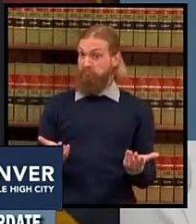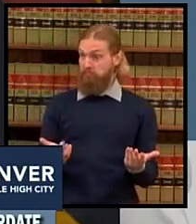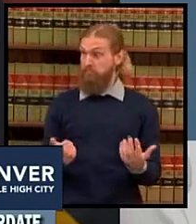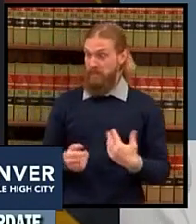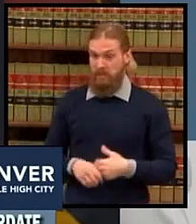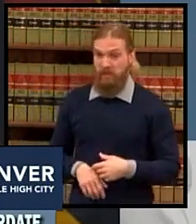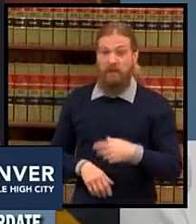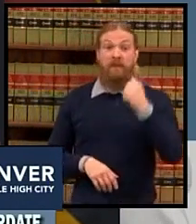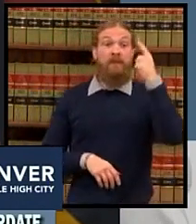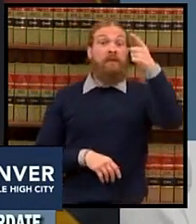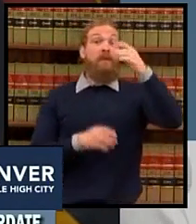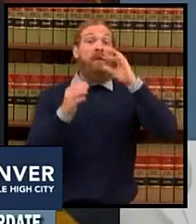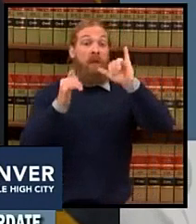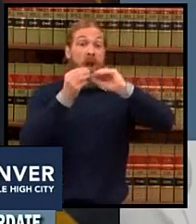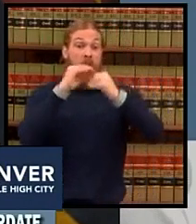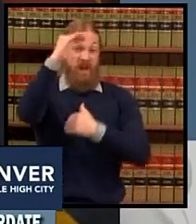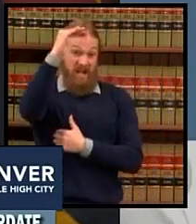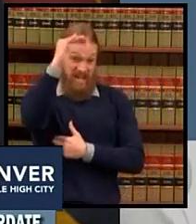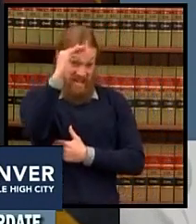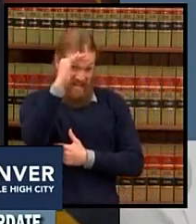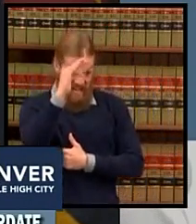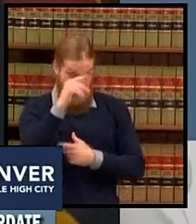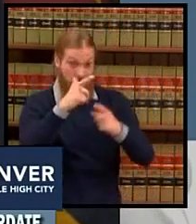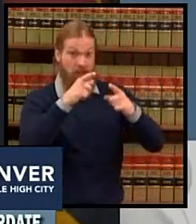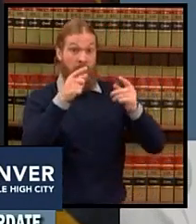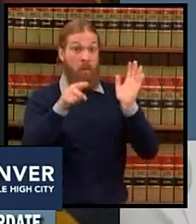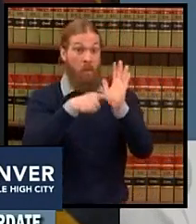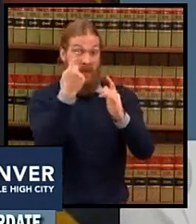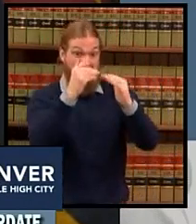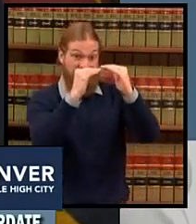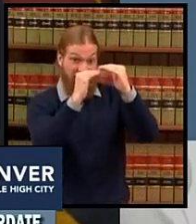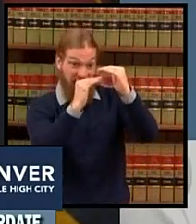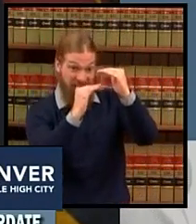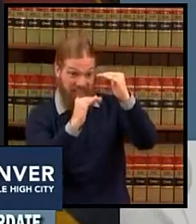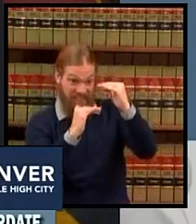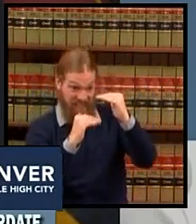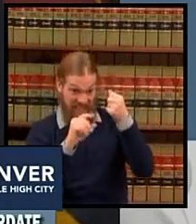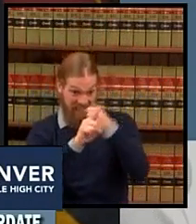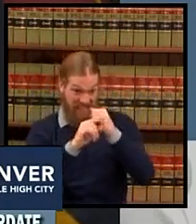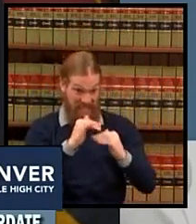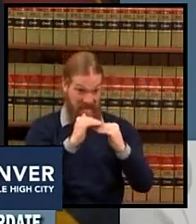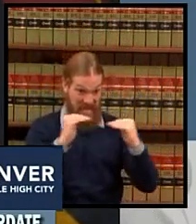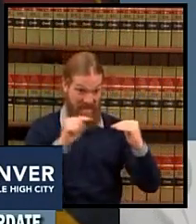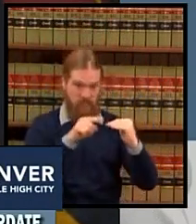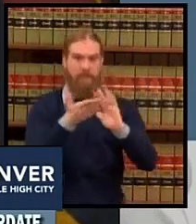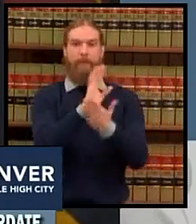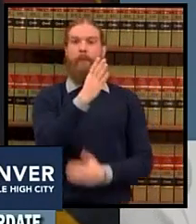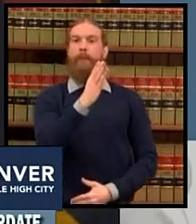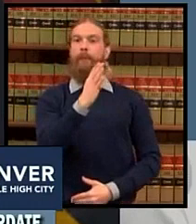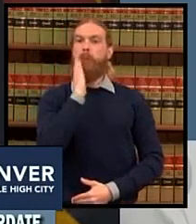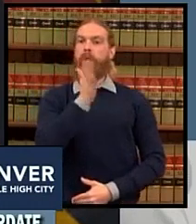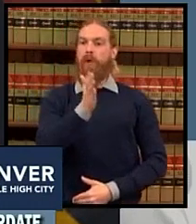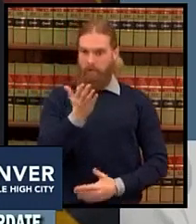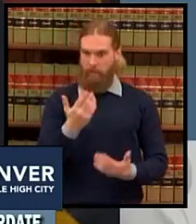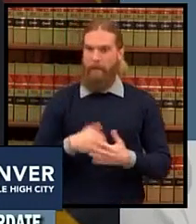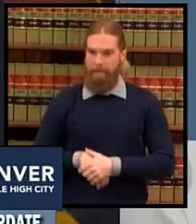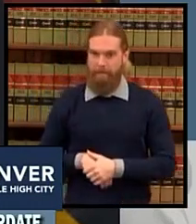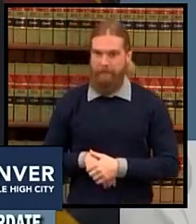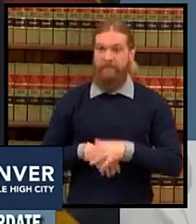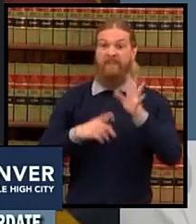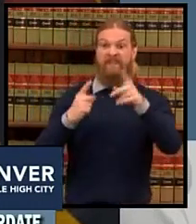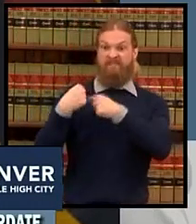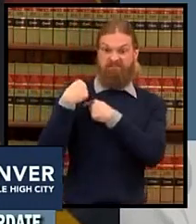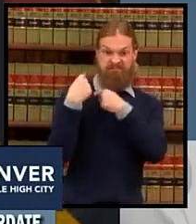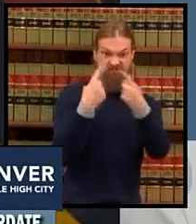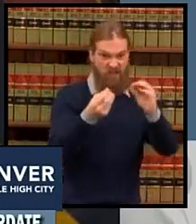keep trending the way they are. We are seeing the greatest drop right now than perhaps any time during the pandemic. When you look at this next